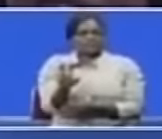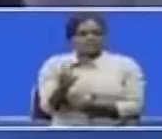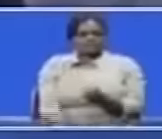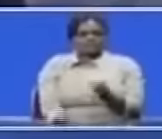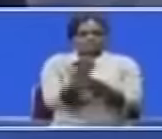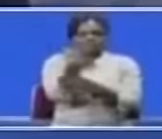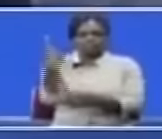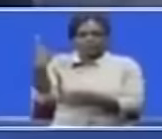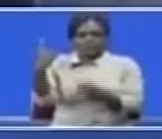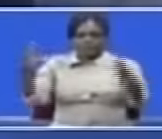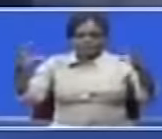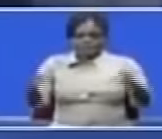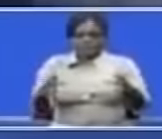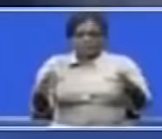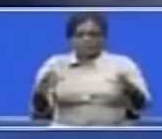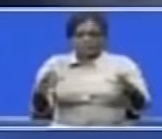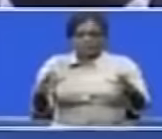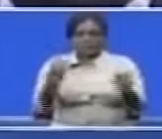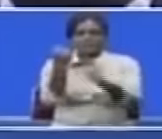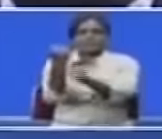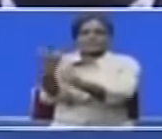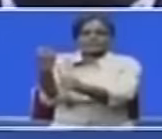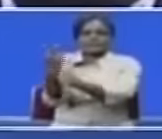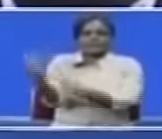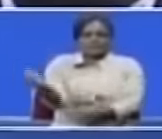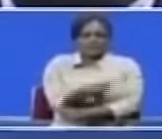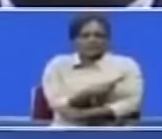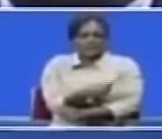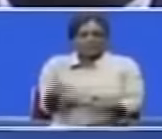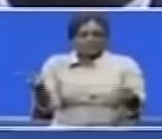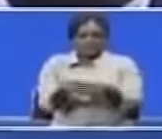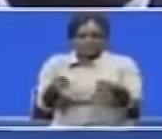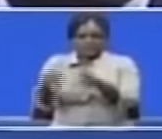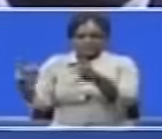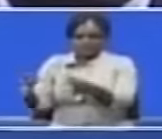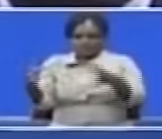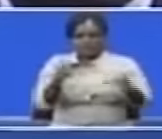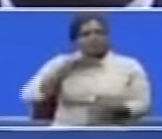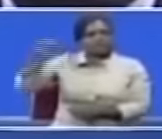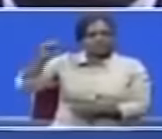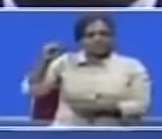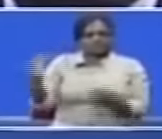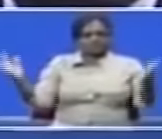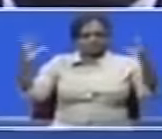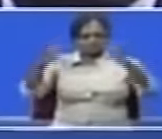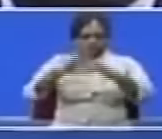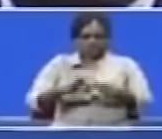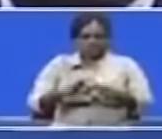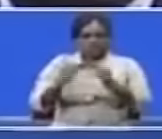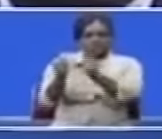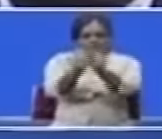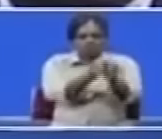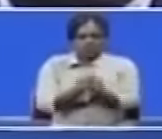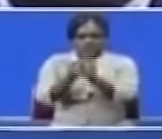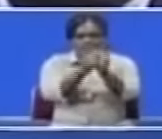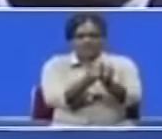forming one party in December. The 10 different political parties which have come together to merge